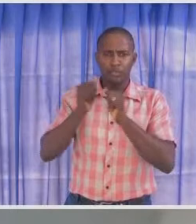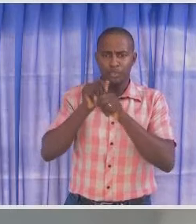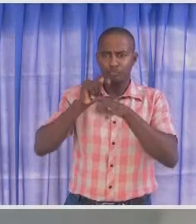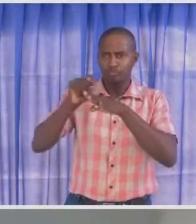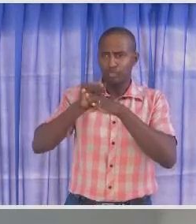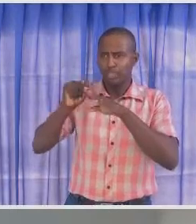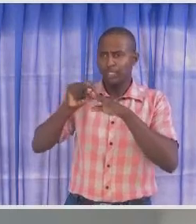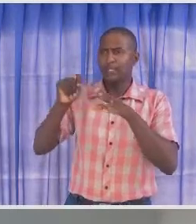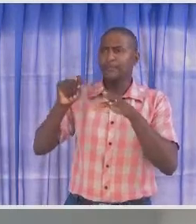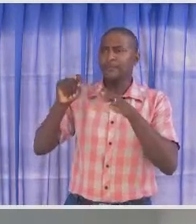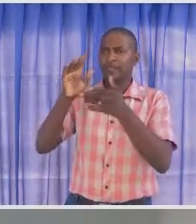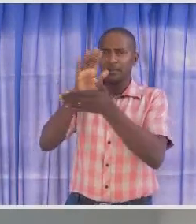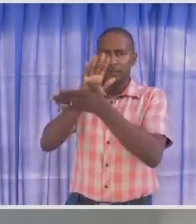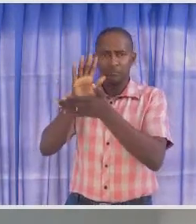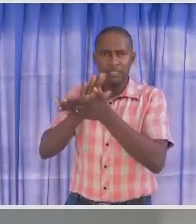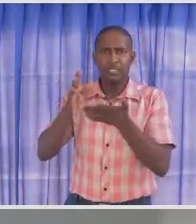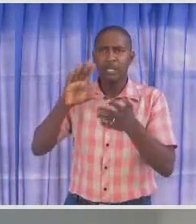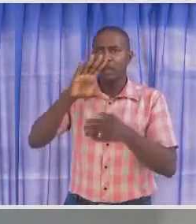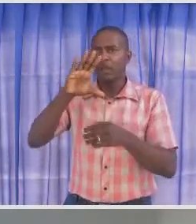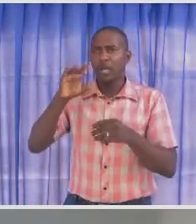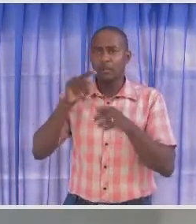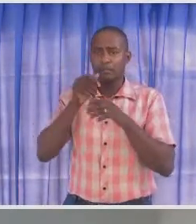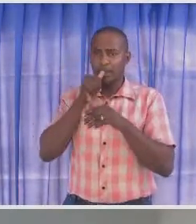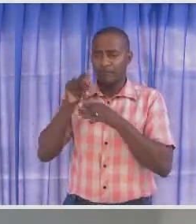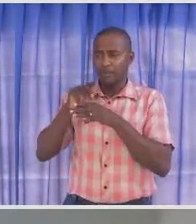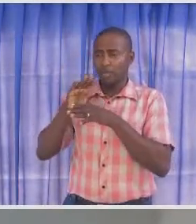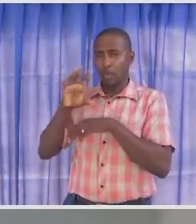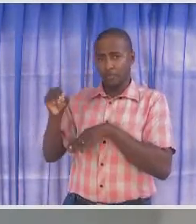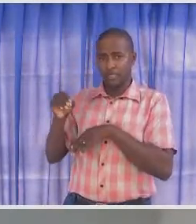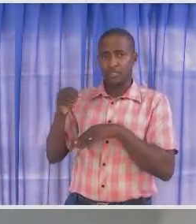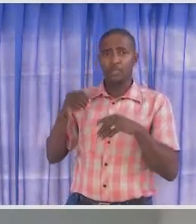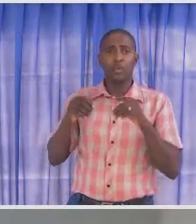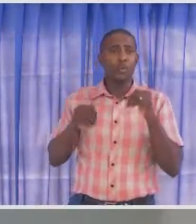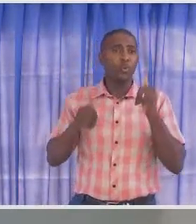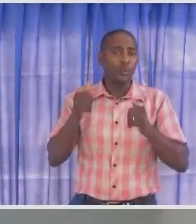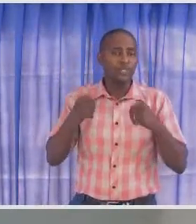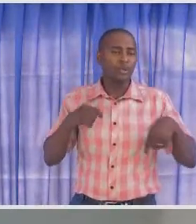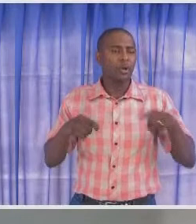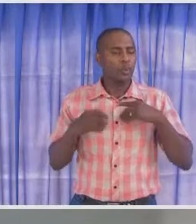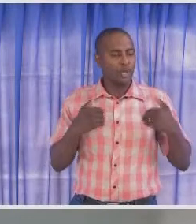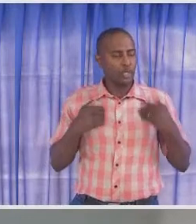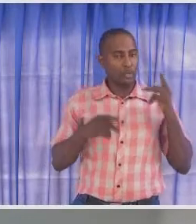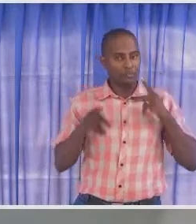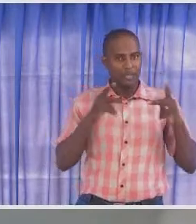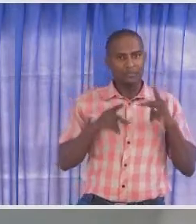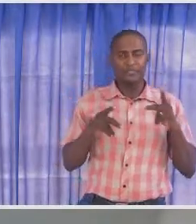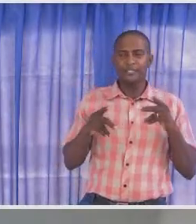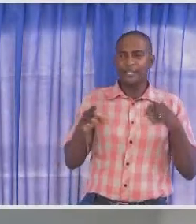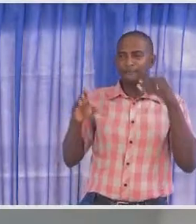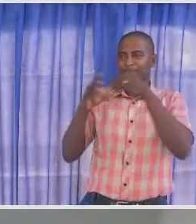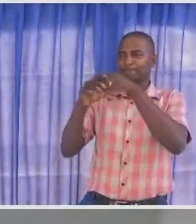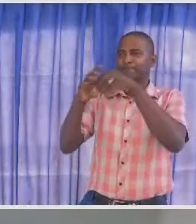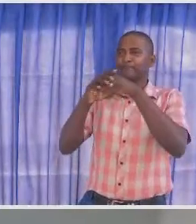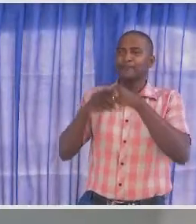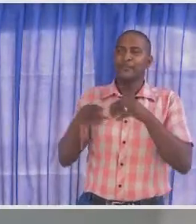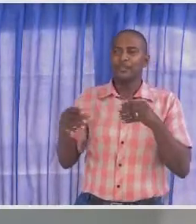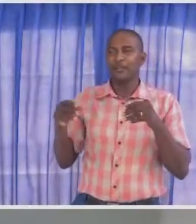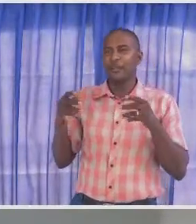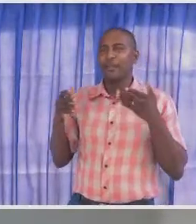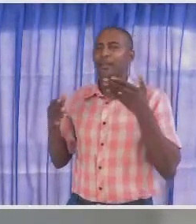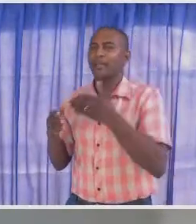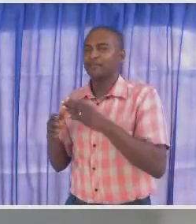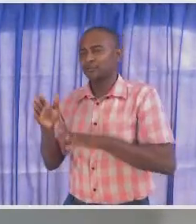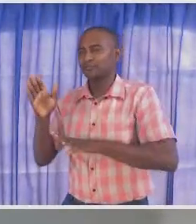institutions and private companies through which our young people can obtain practical work experience. And I am